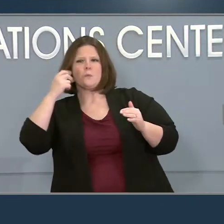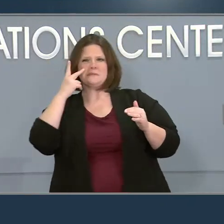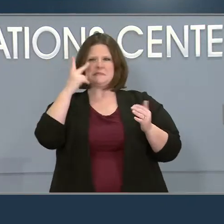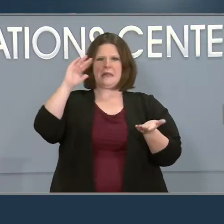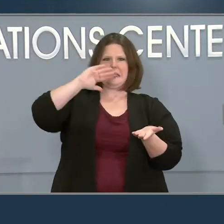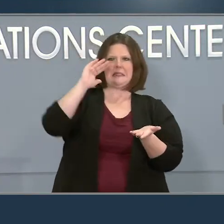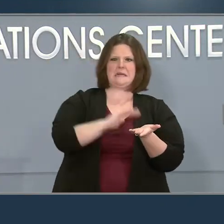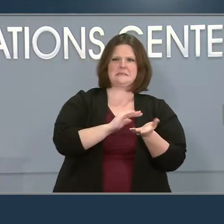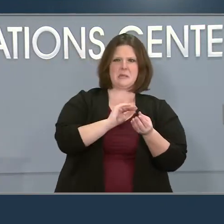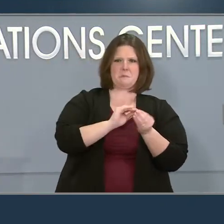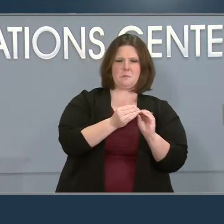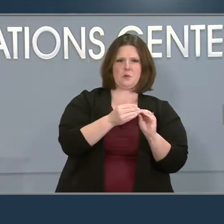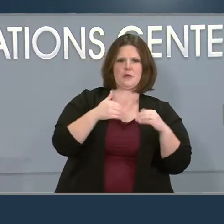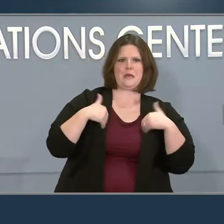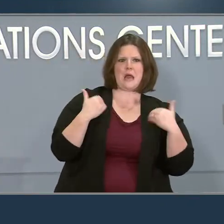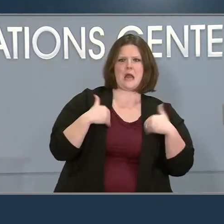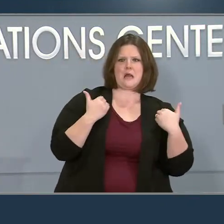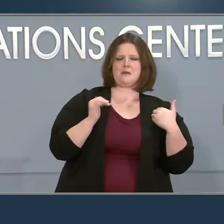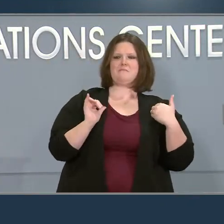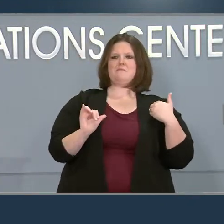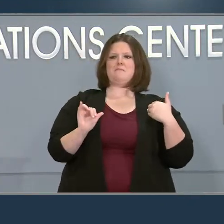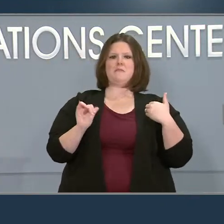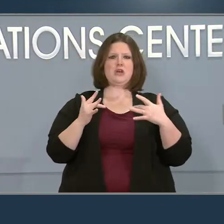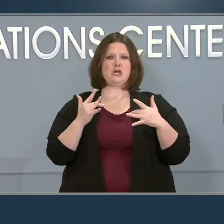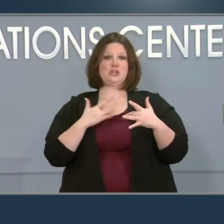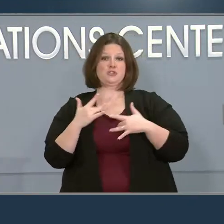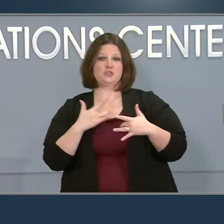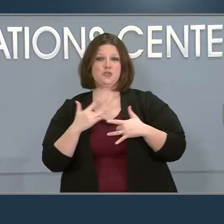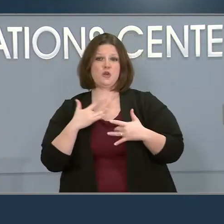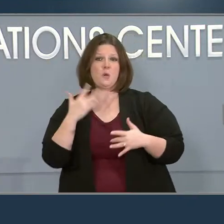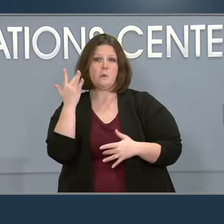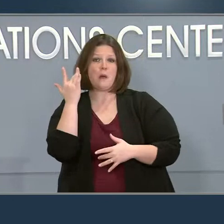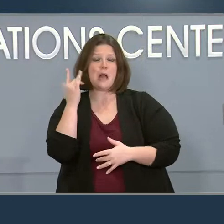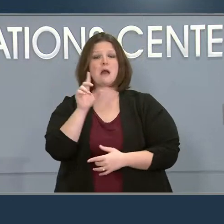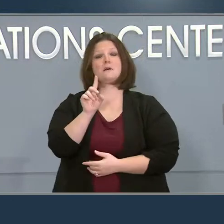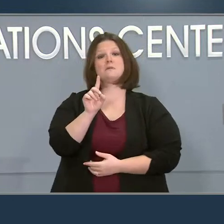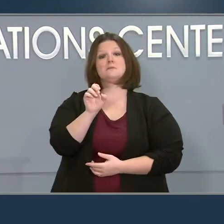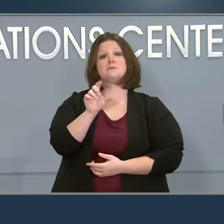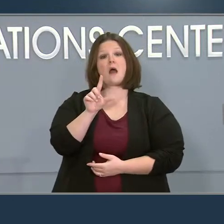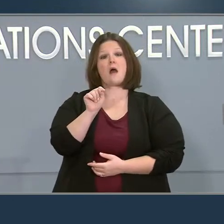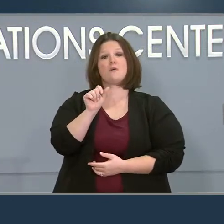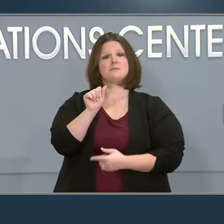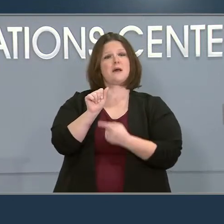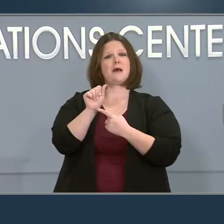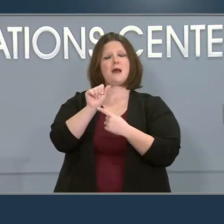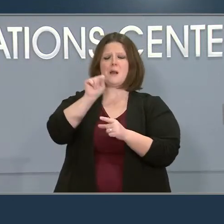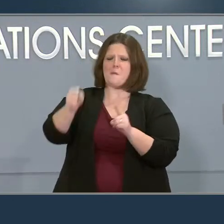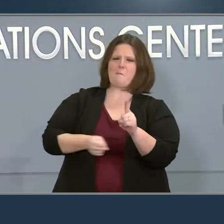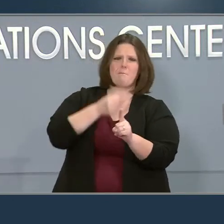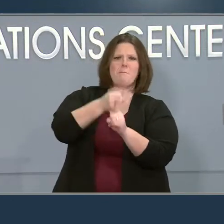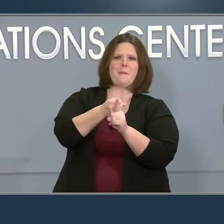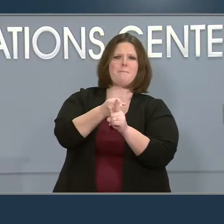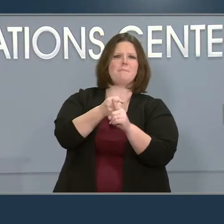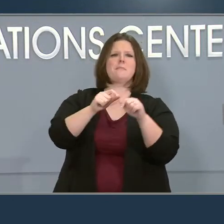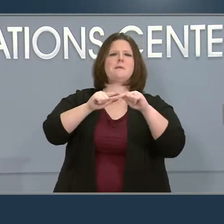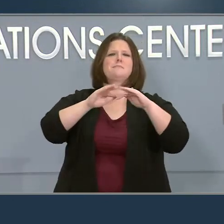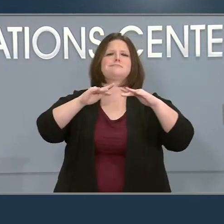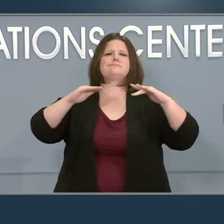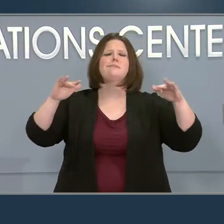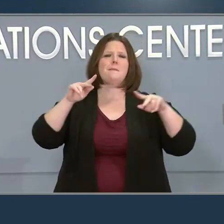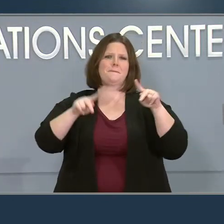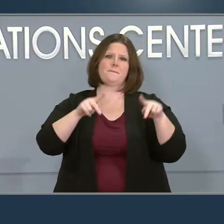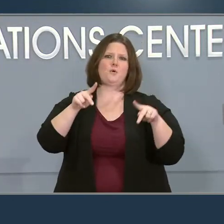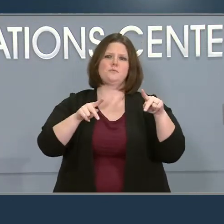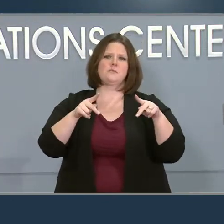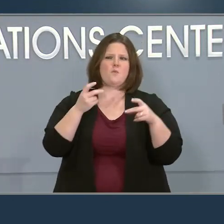the Delta surge, it was really hard to predict who's going to become seriously ill from COVID-19